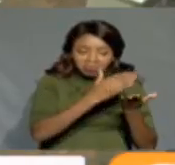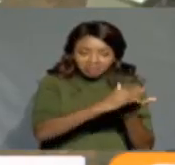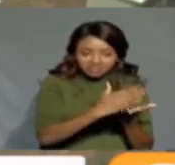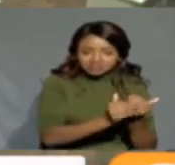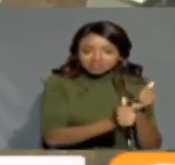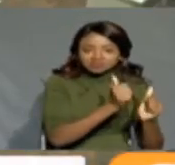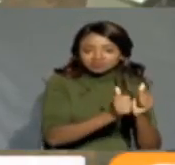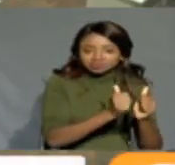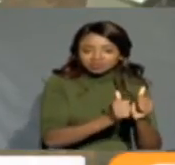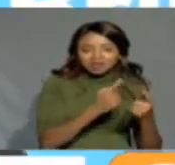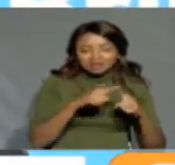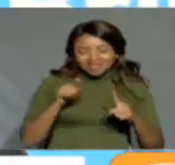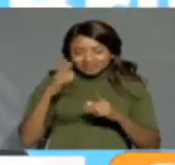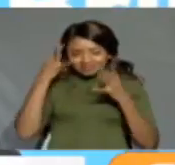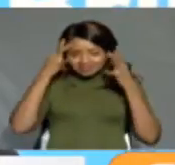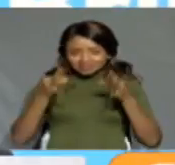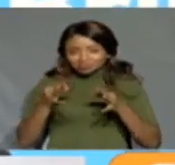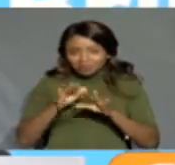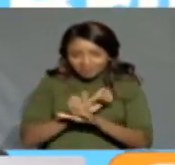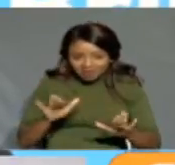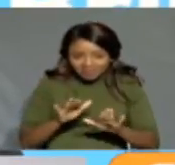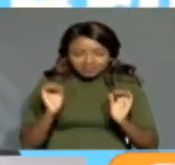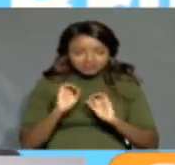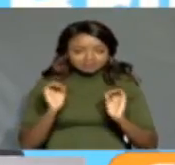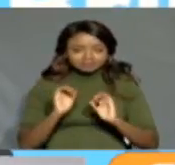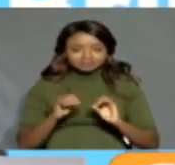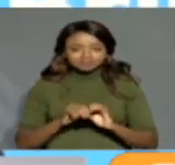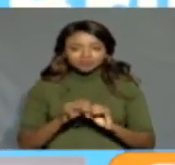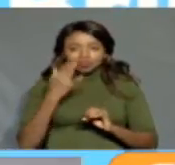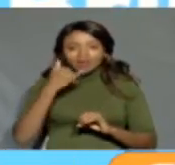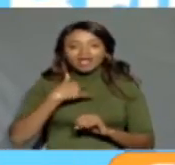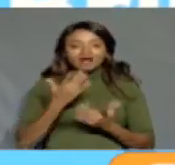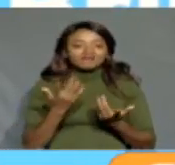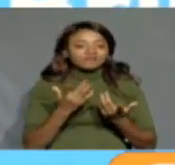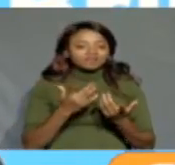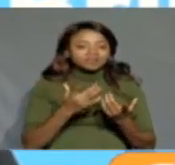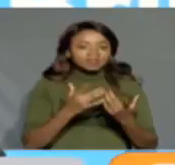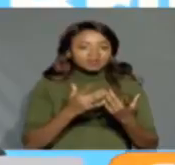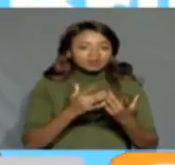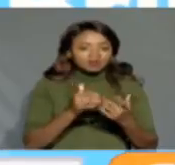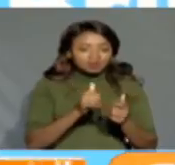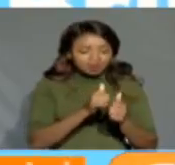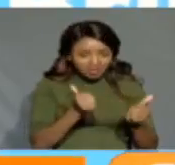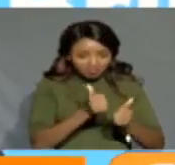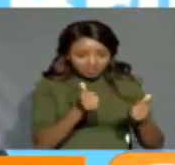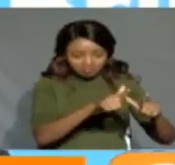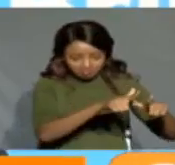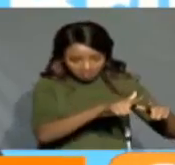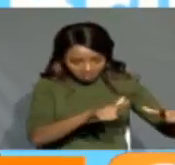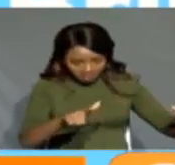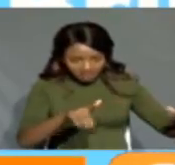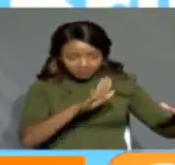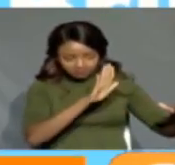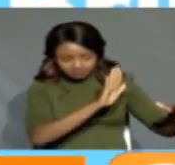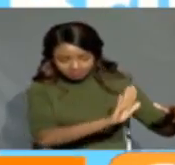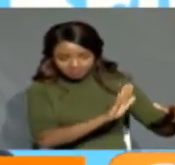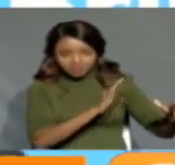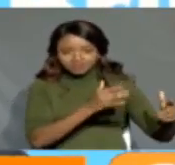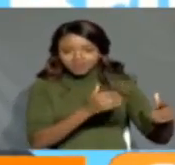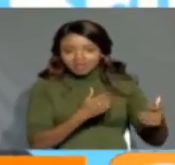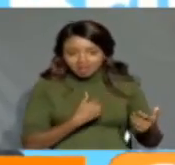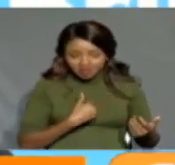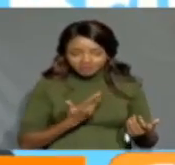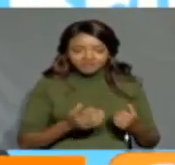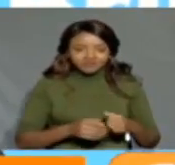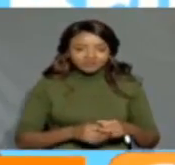only a temporary move. We already have a sizable land bank, so we shall not be going to buy land. We already have the land. So what